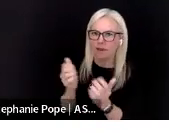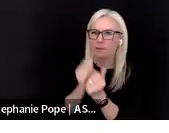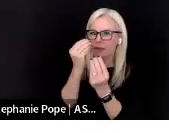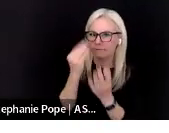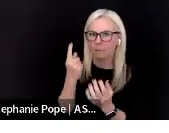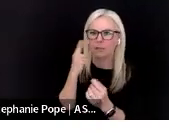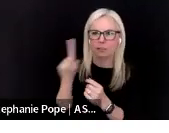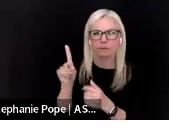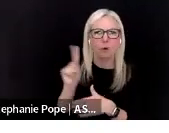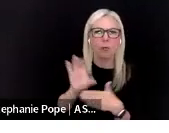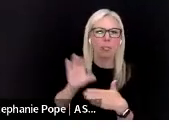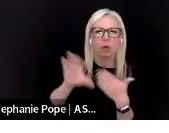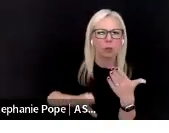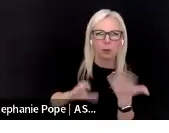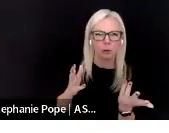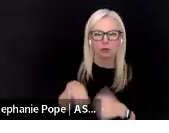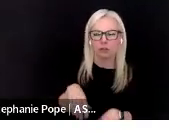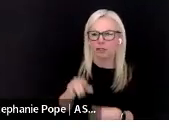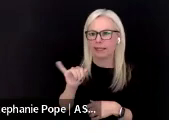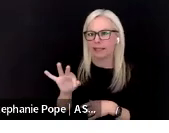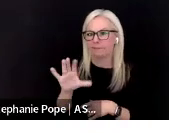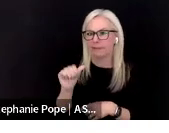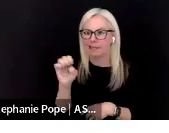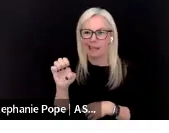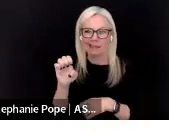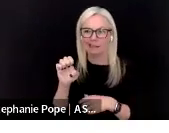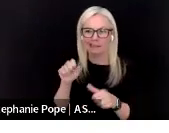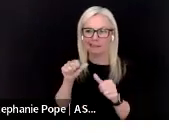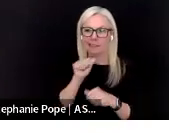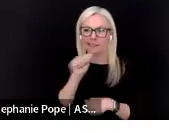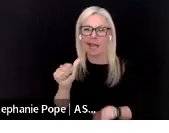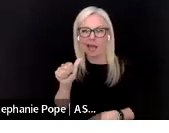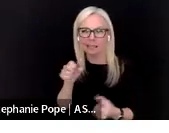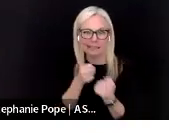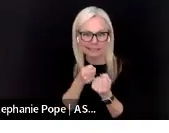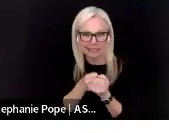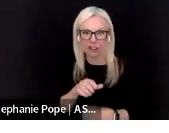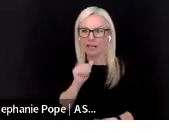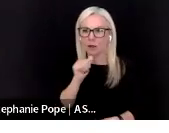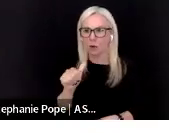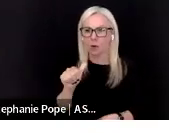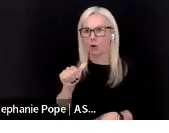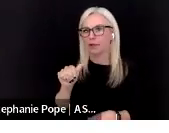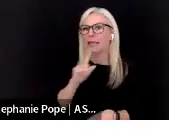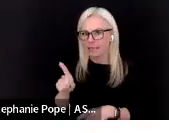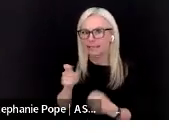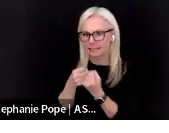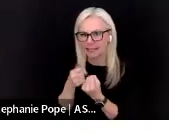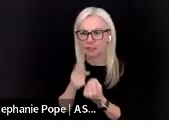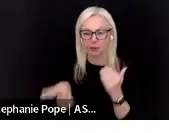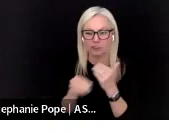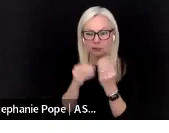regarding the conclusion, i.e. whether that case was substantiated or unsubstantiated. If there's additional information that is